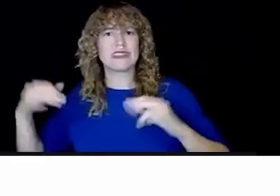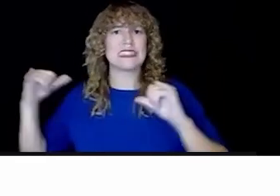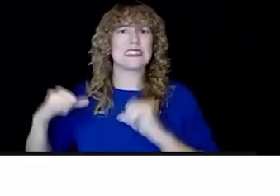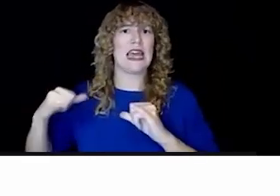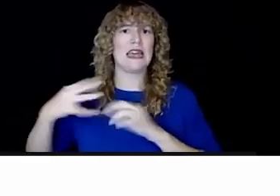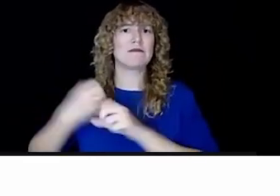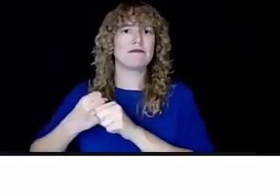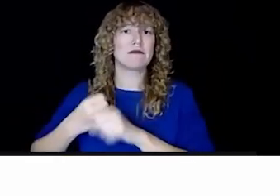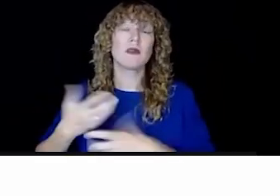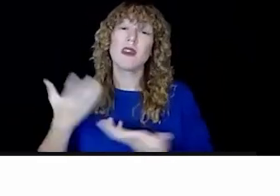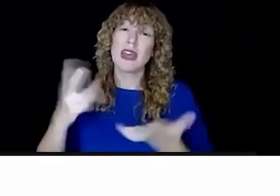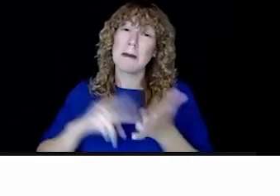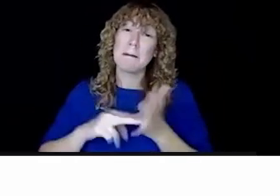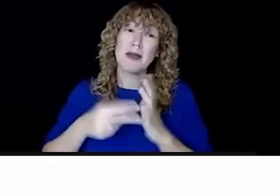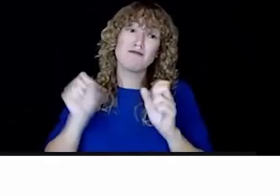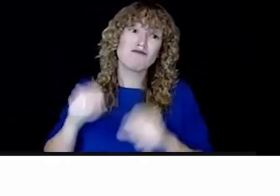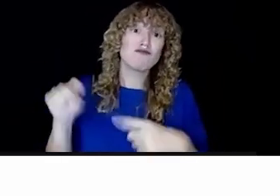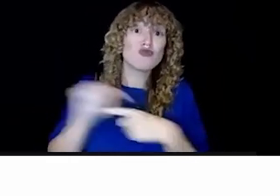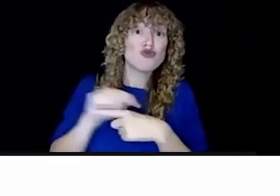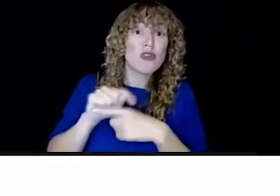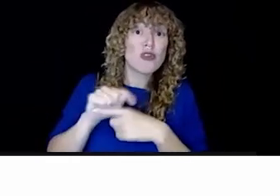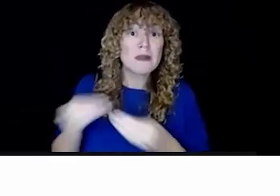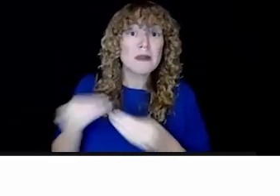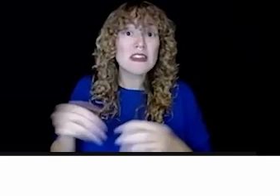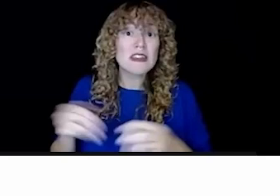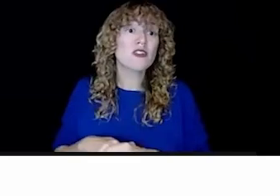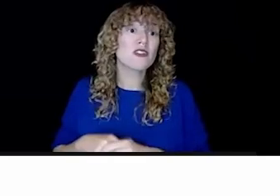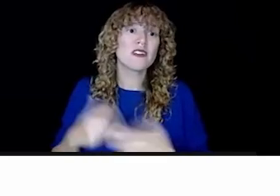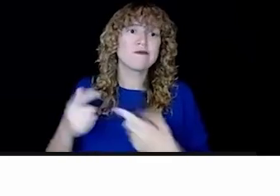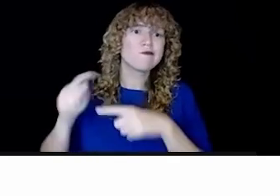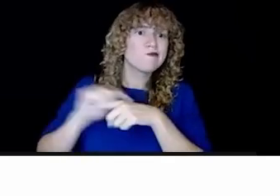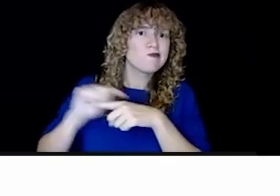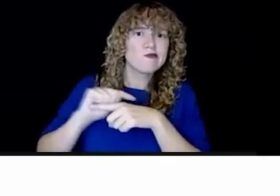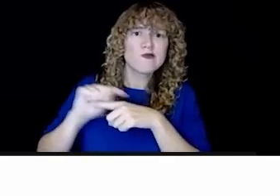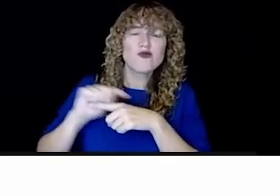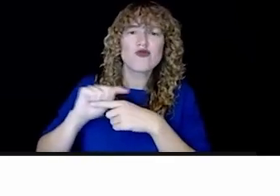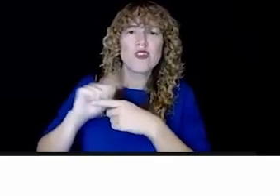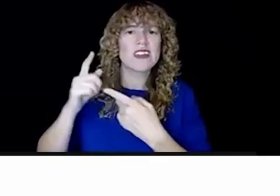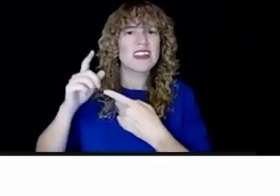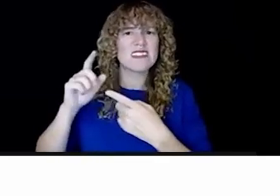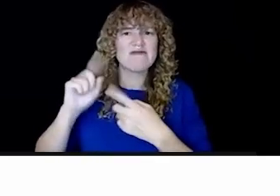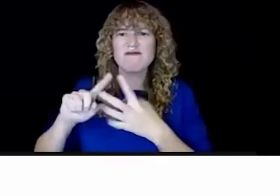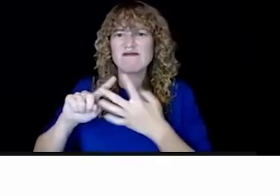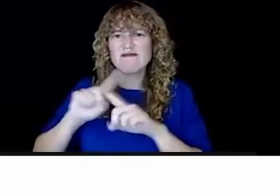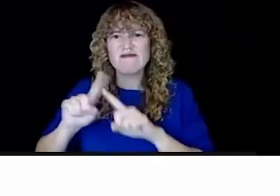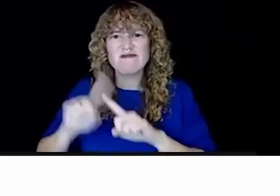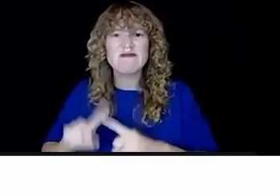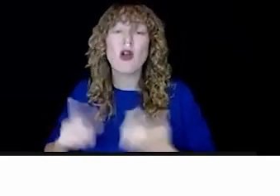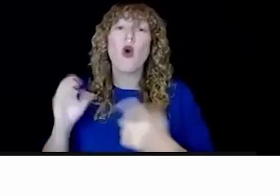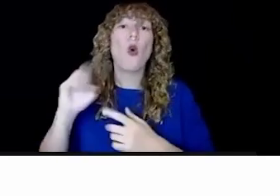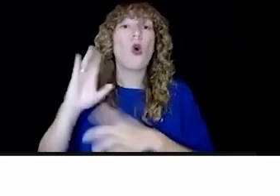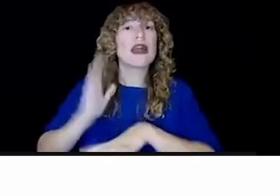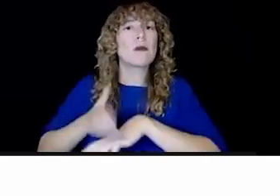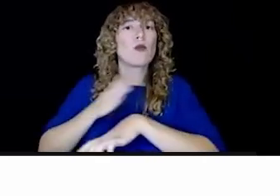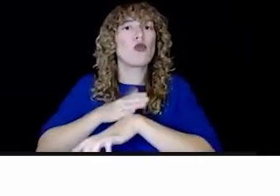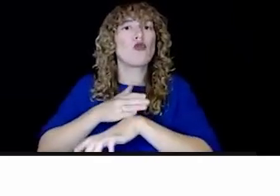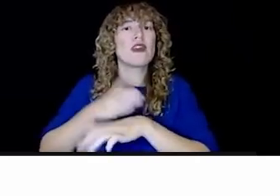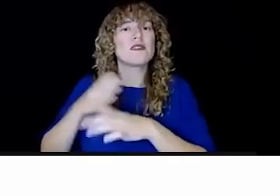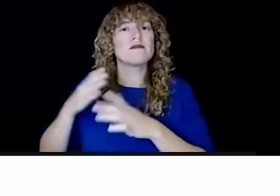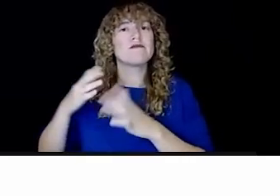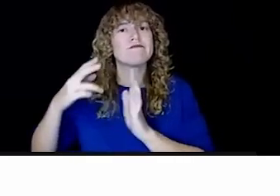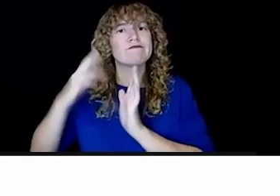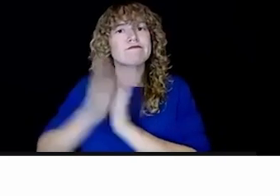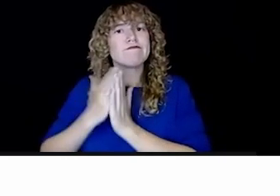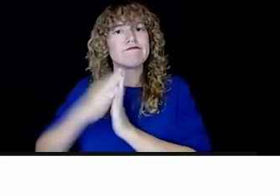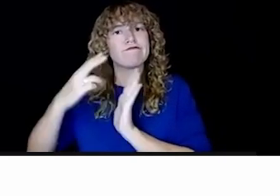training materials, training content, improved communication mechanisms, and technical guides. Ultimately, we really want to ensure that